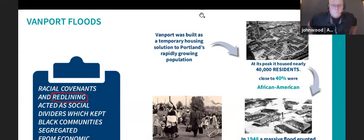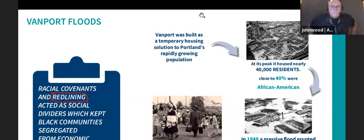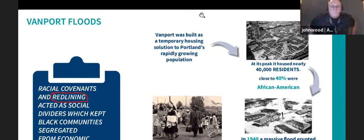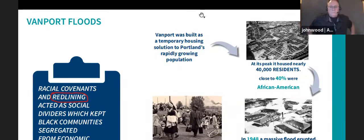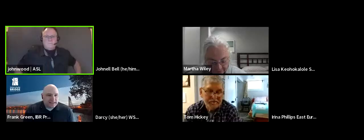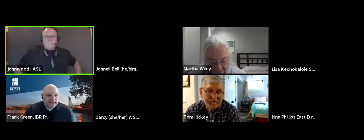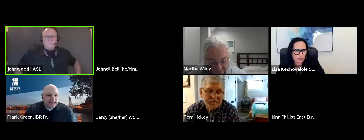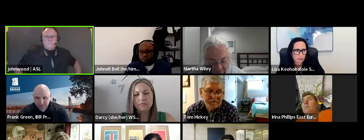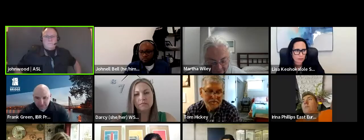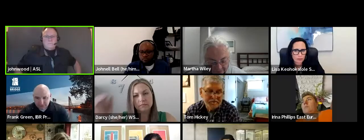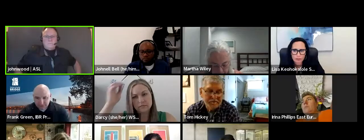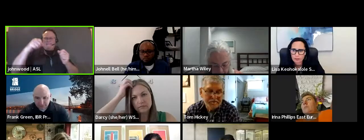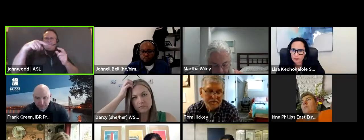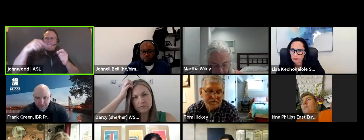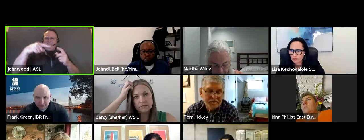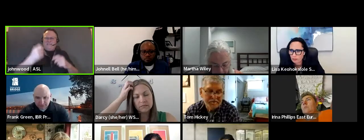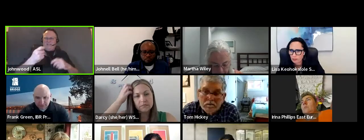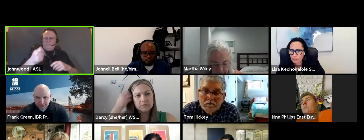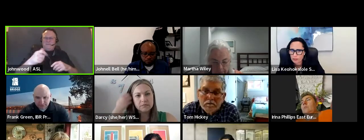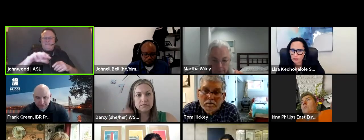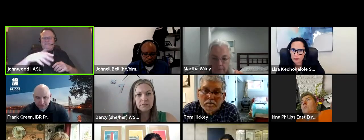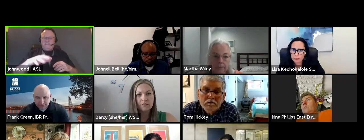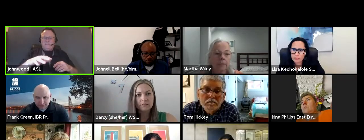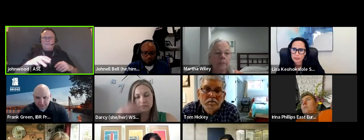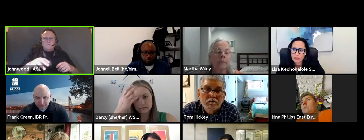bit iffy on my end, so I